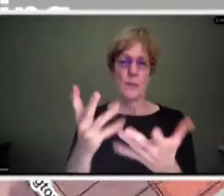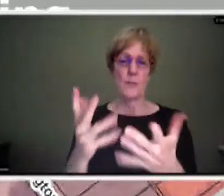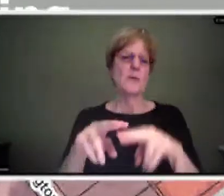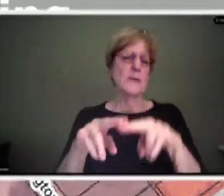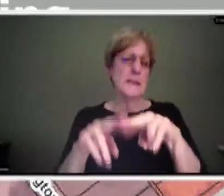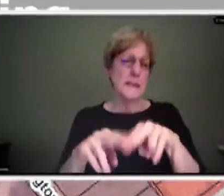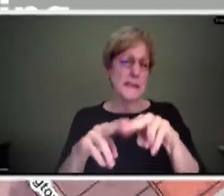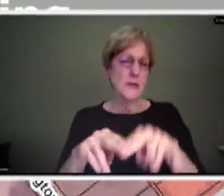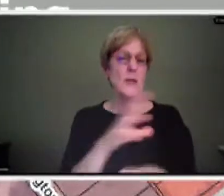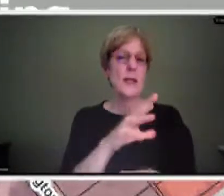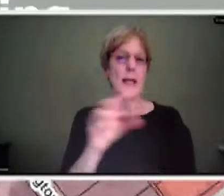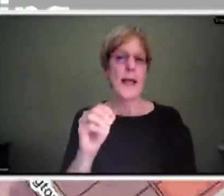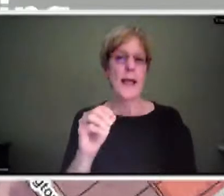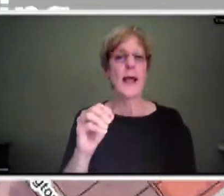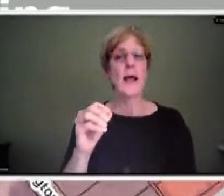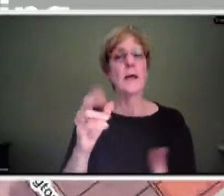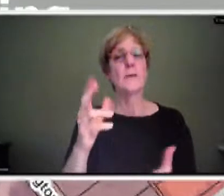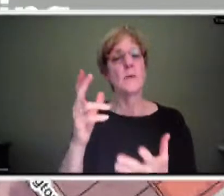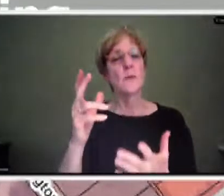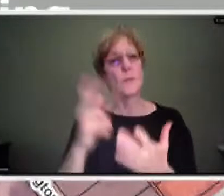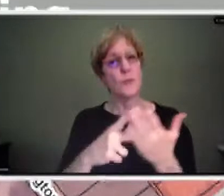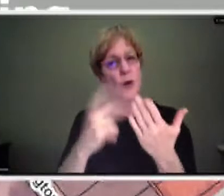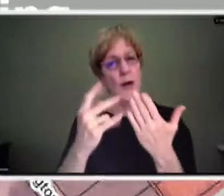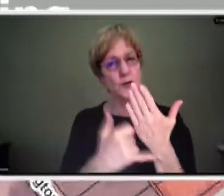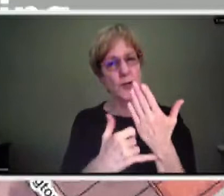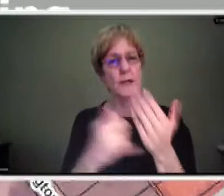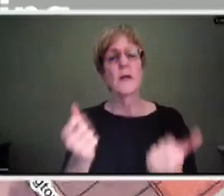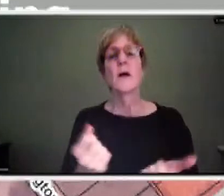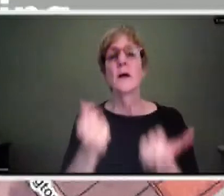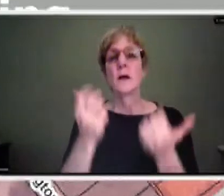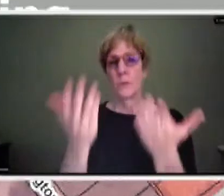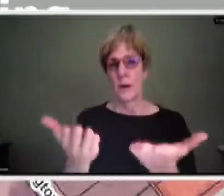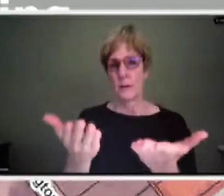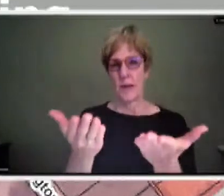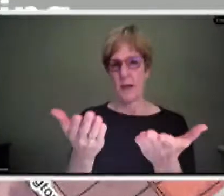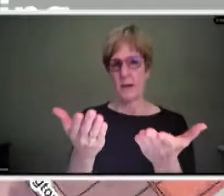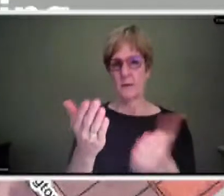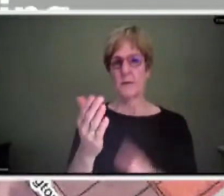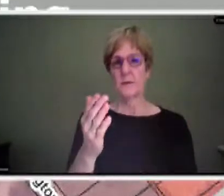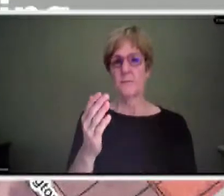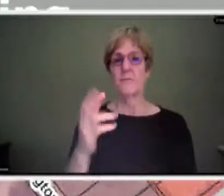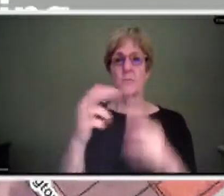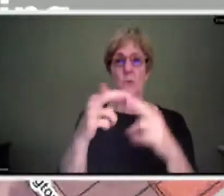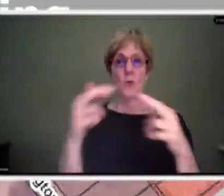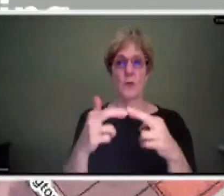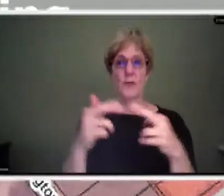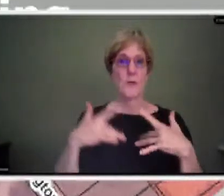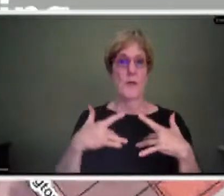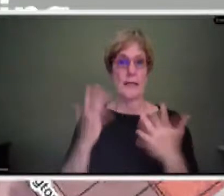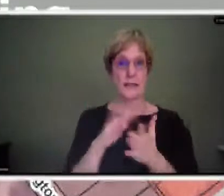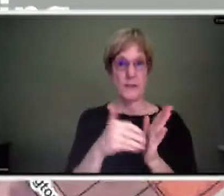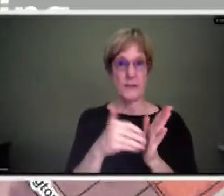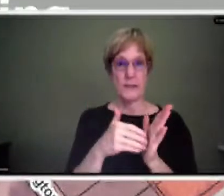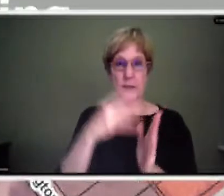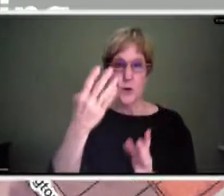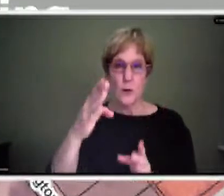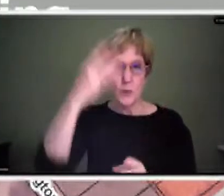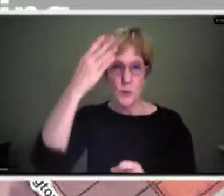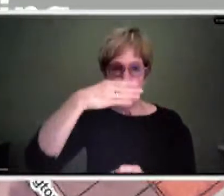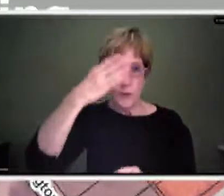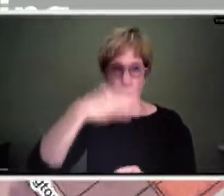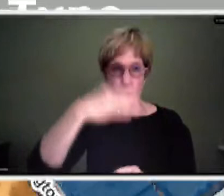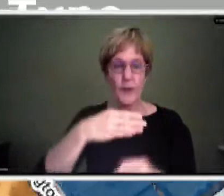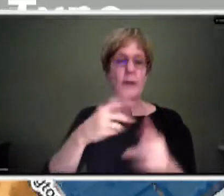And the adopted place type for the project does recommend a regional activity center in blue on the front half, and then neighborhood